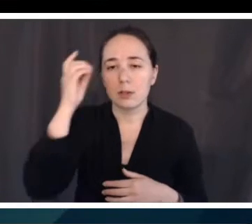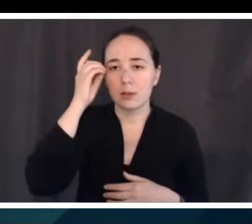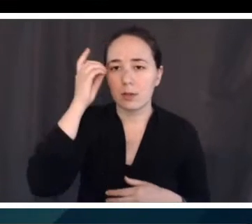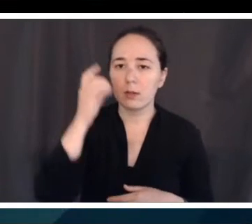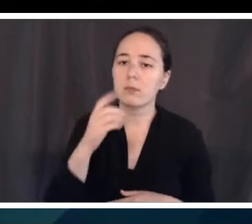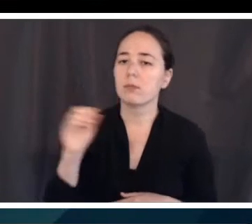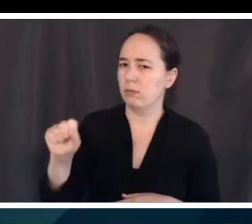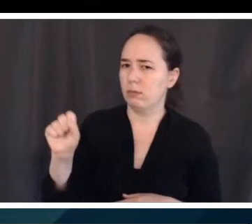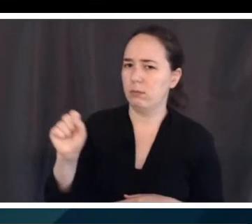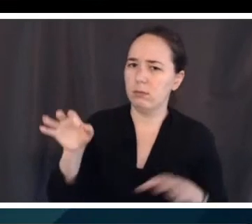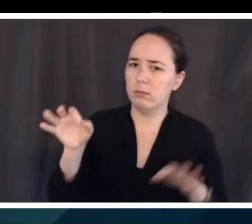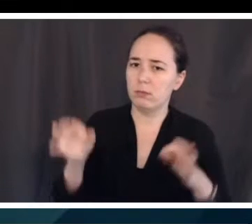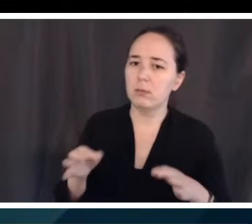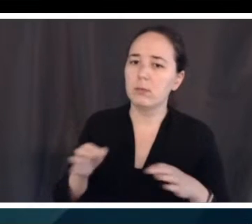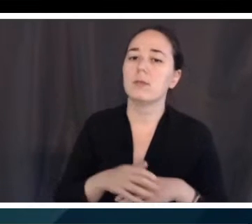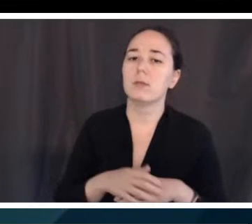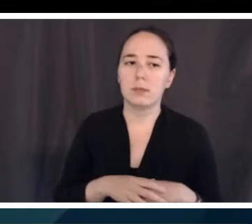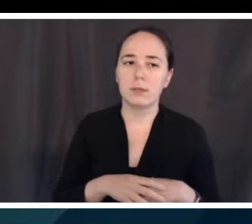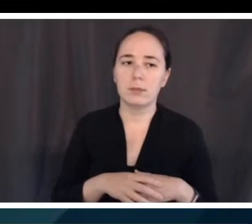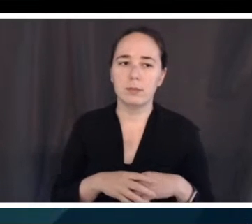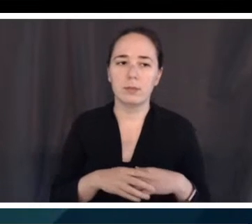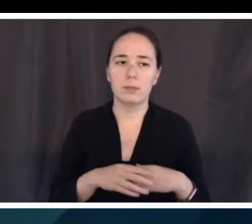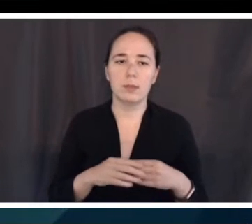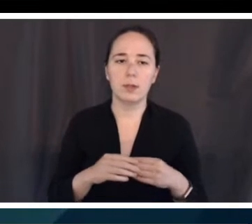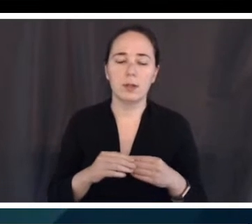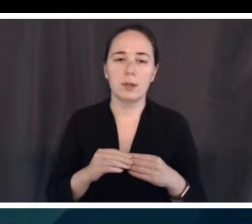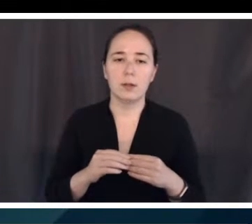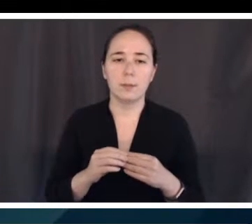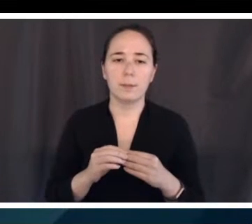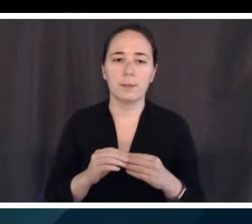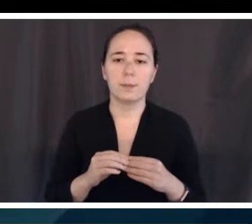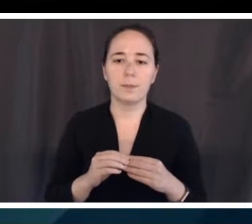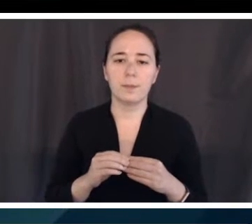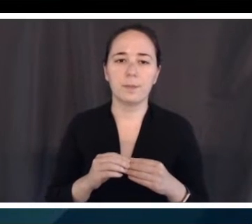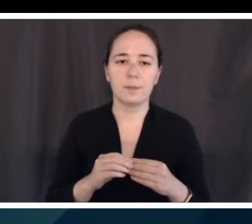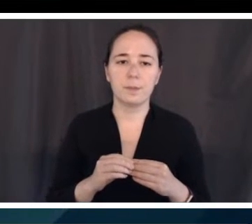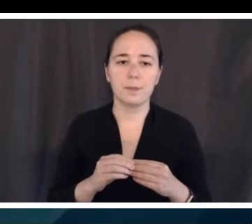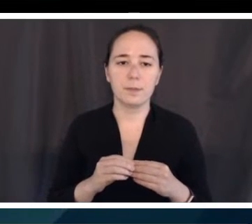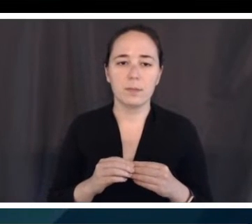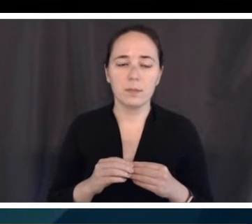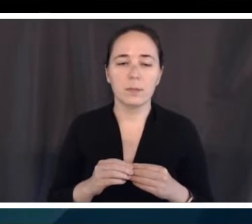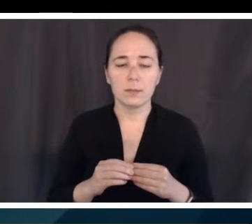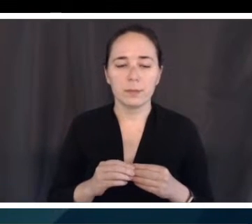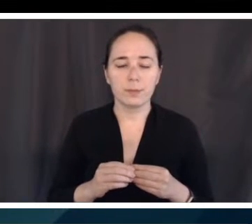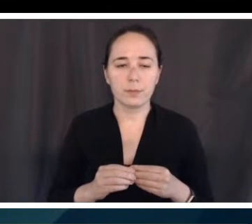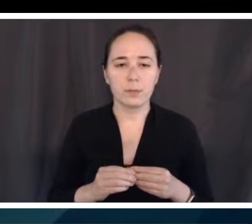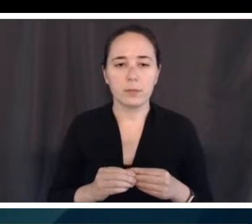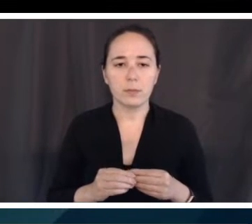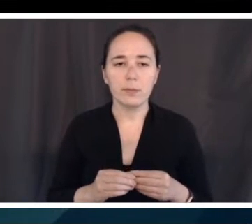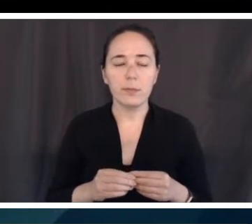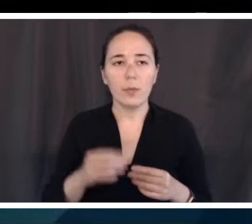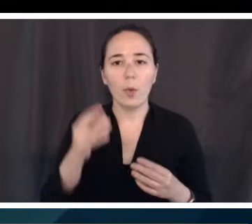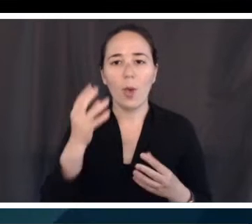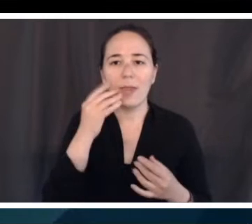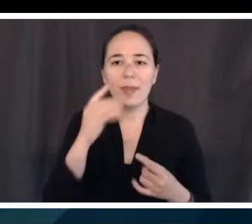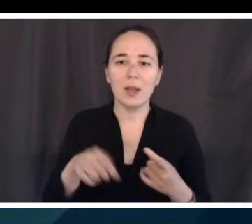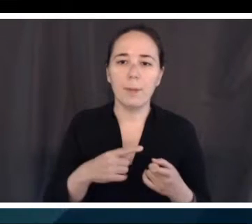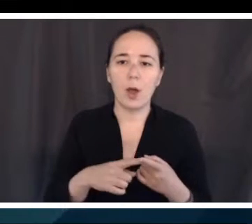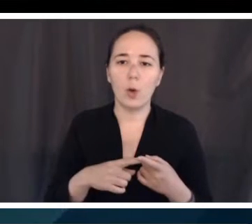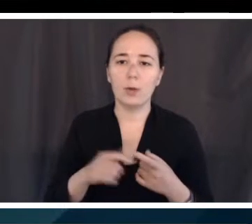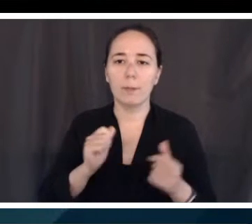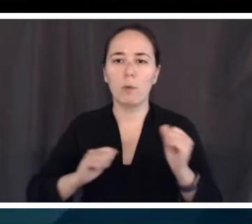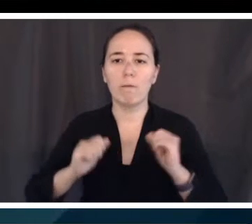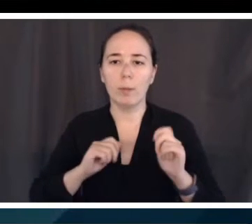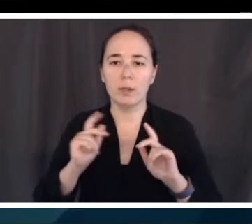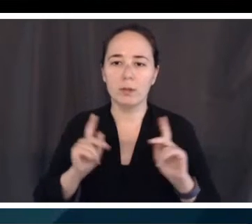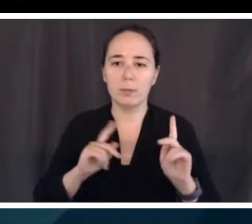great message too. I think of this, in musicians and athletes,